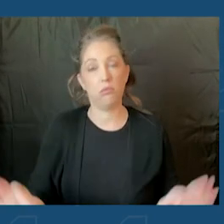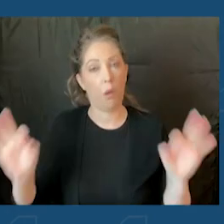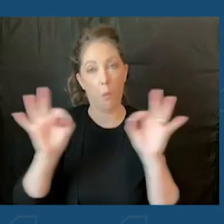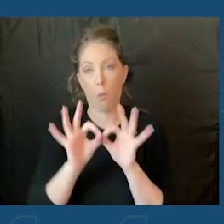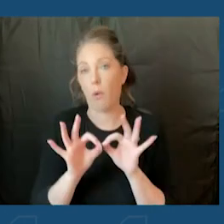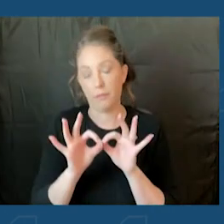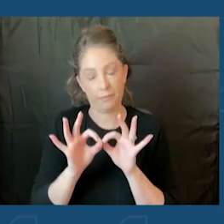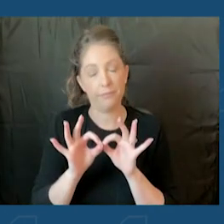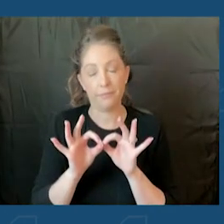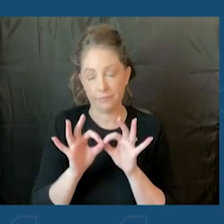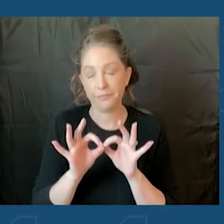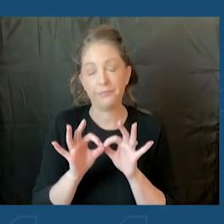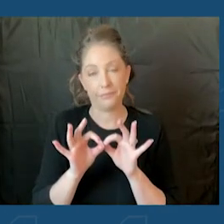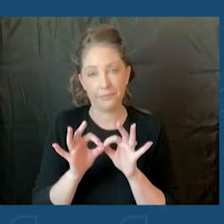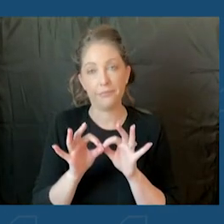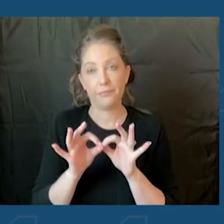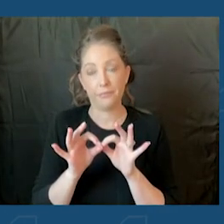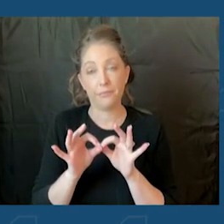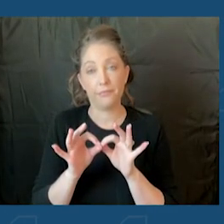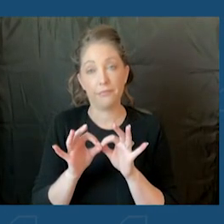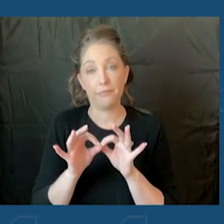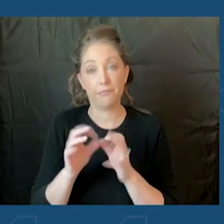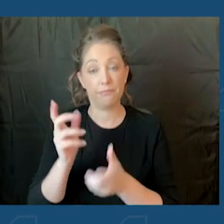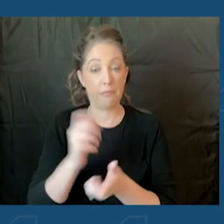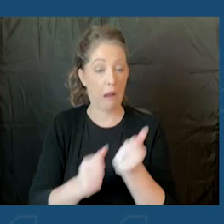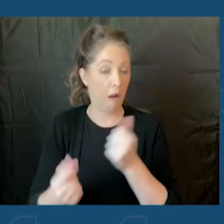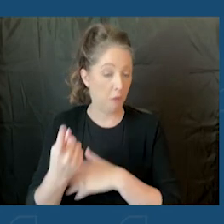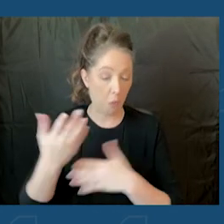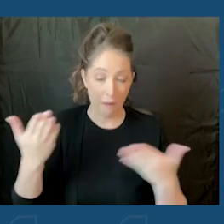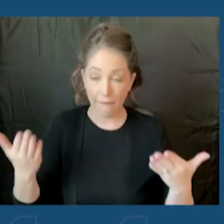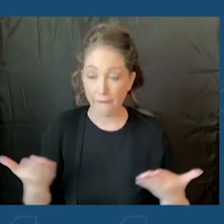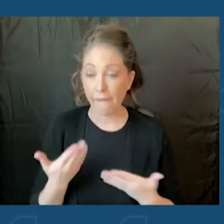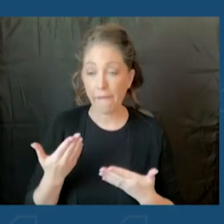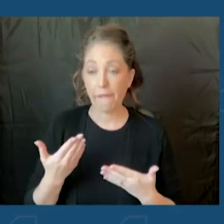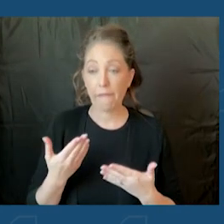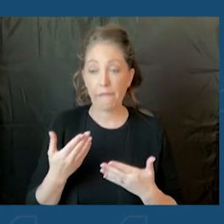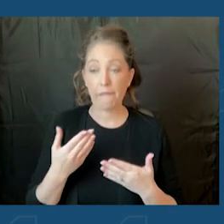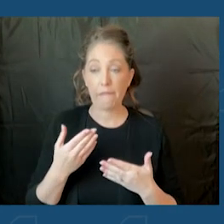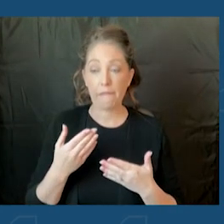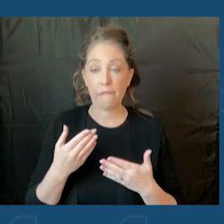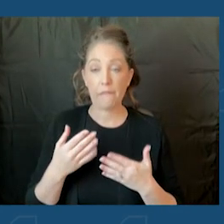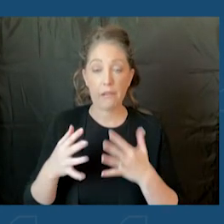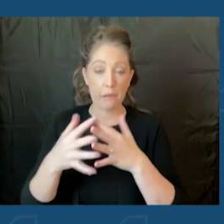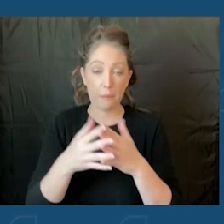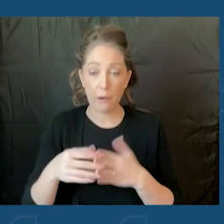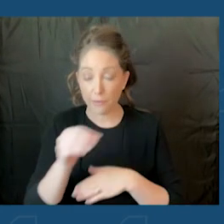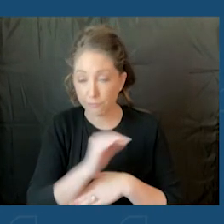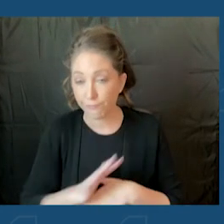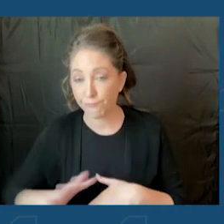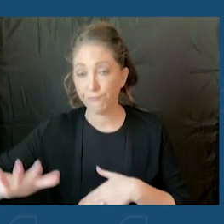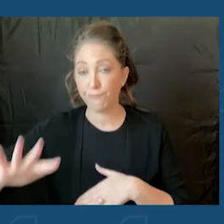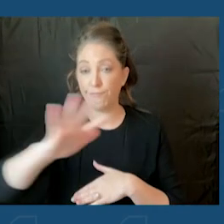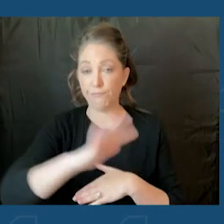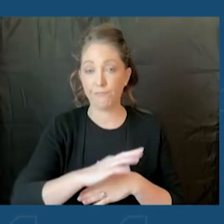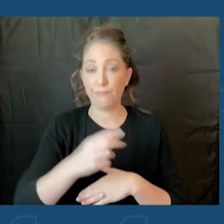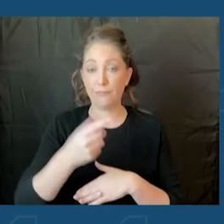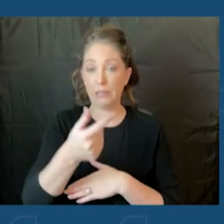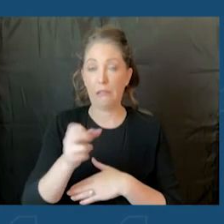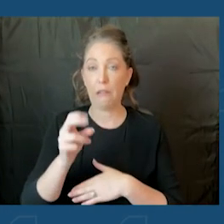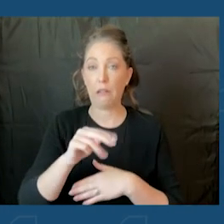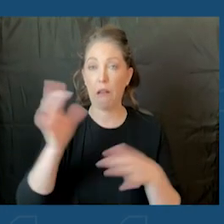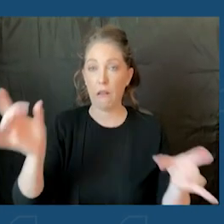us, to everyone here, all across the country, the scourge of gun violence